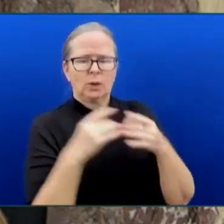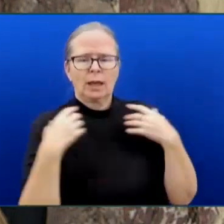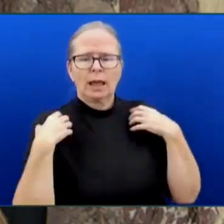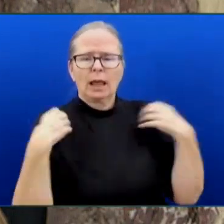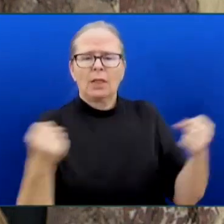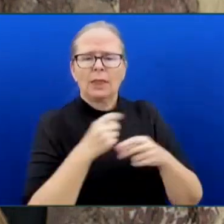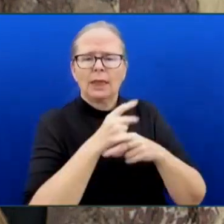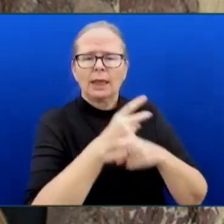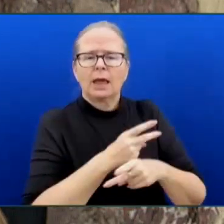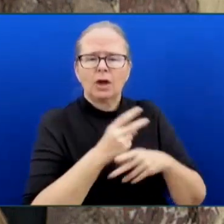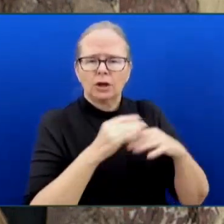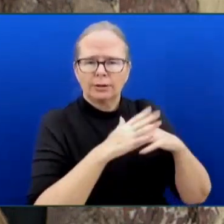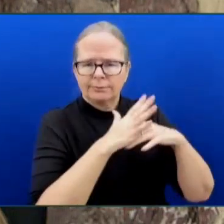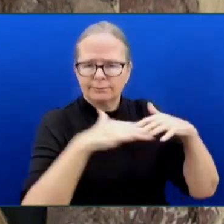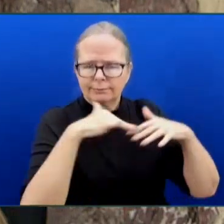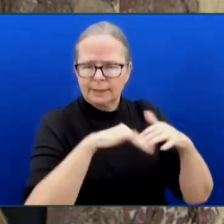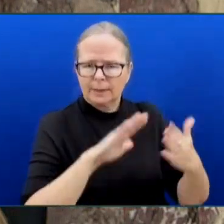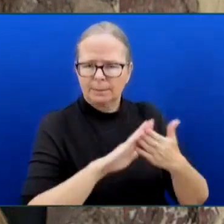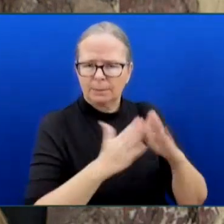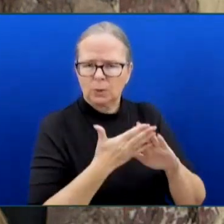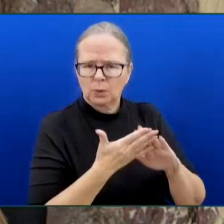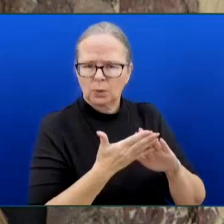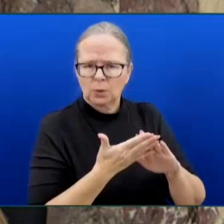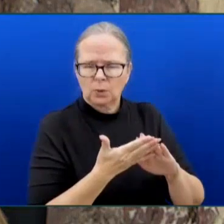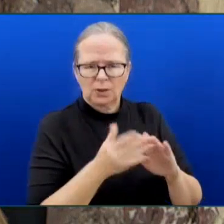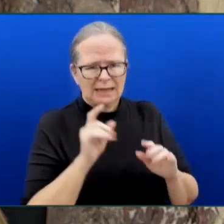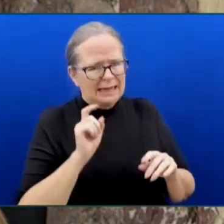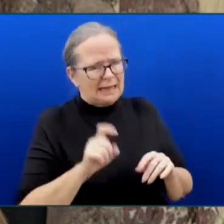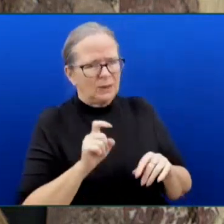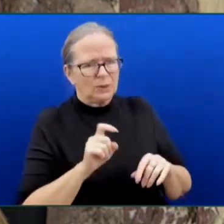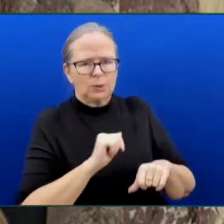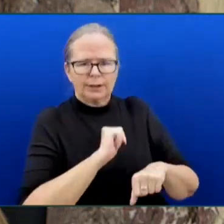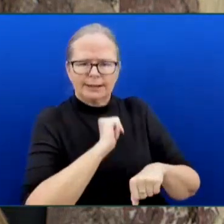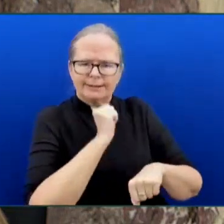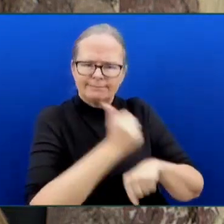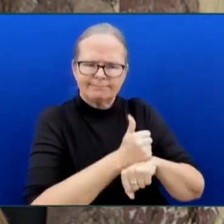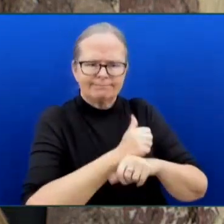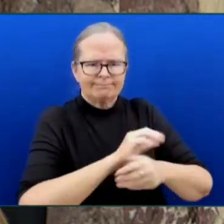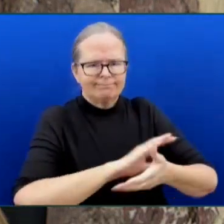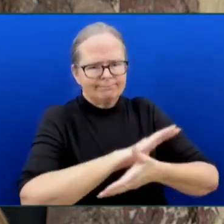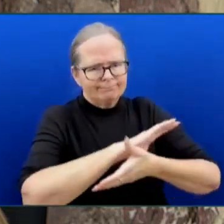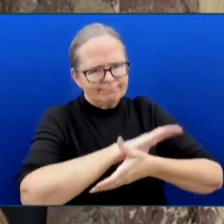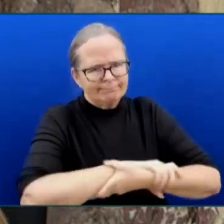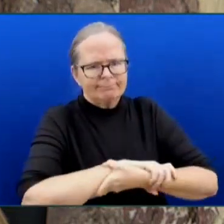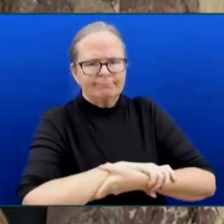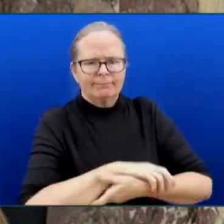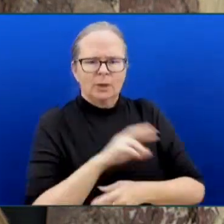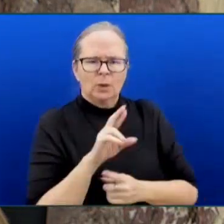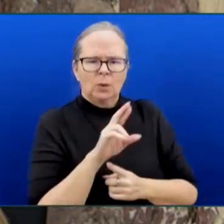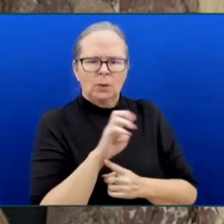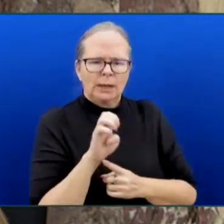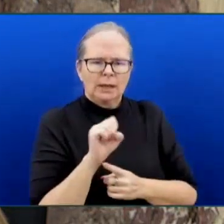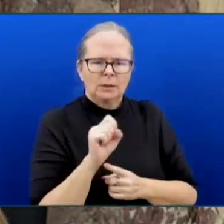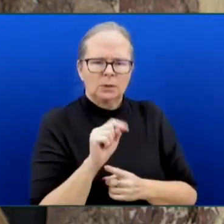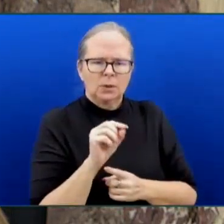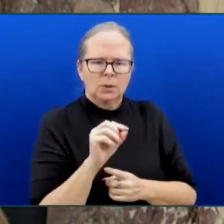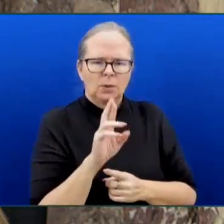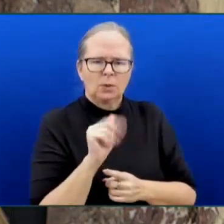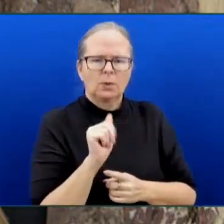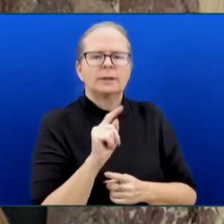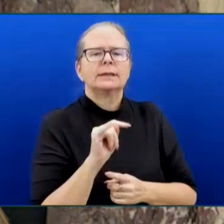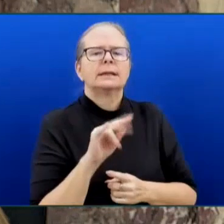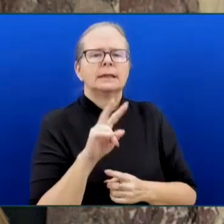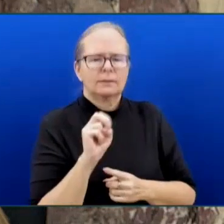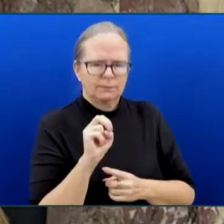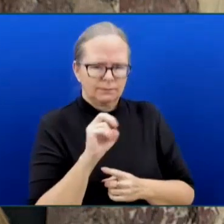of restorative justice, because what people don't need when they need, and those people especially who feel they can't make complaint, and